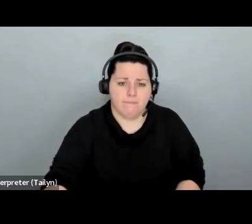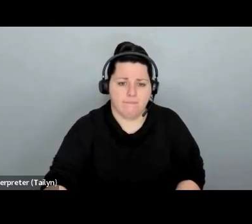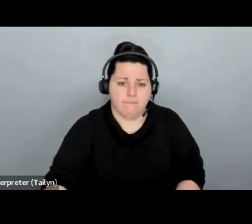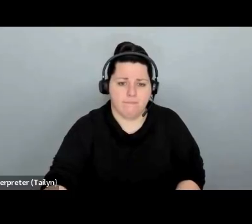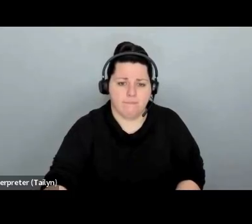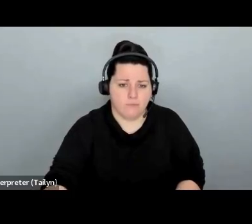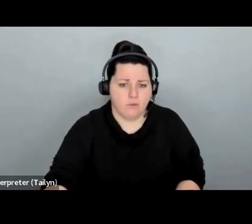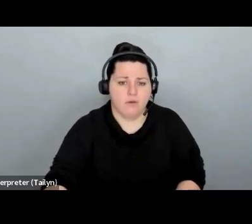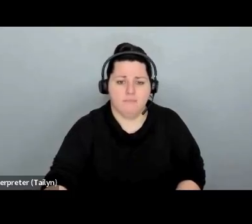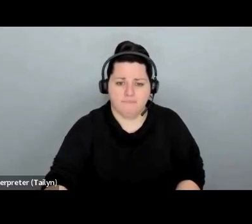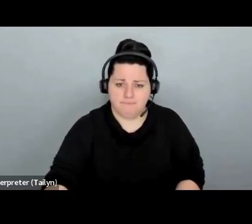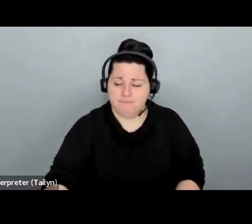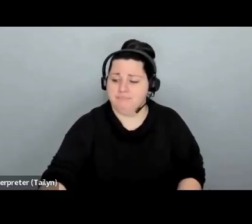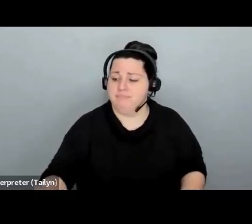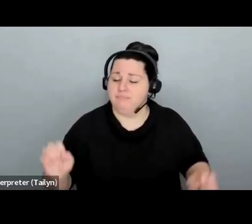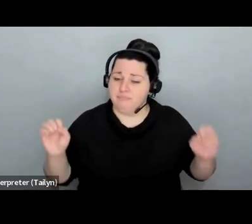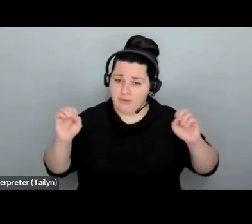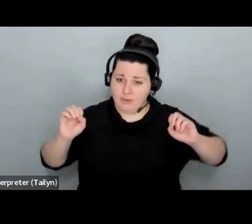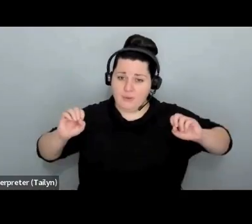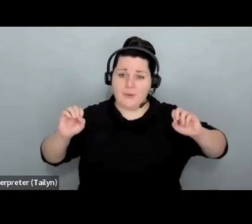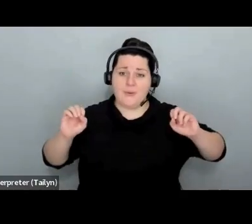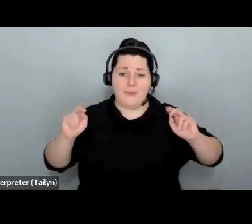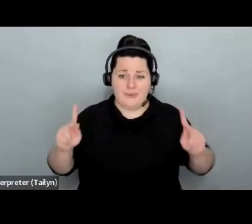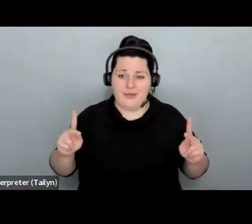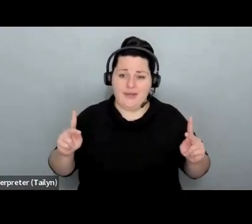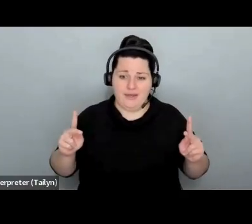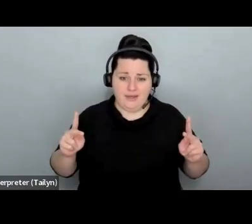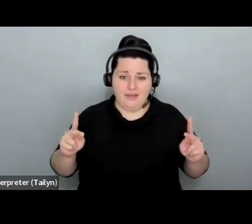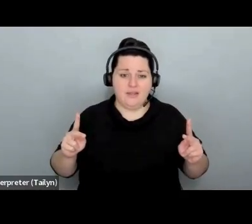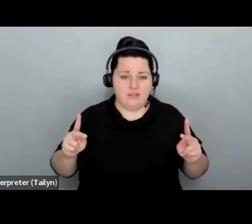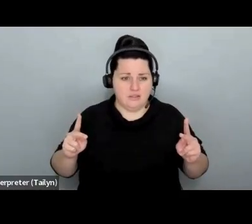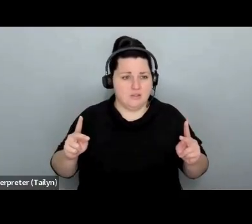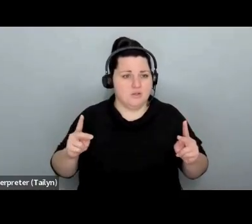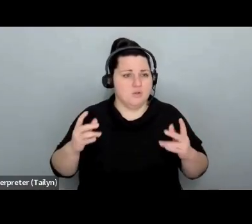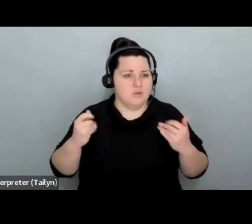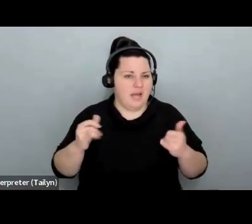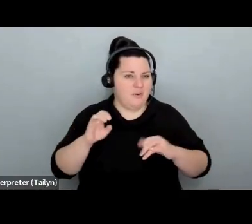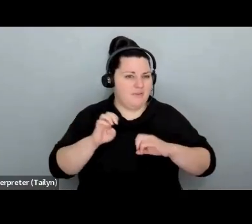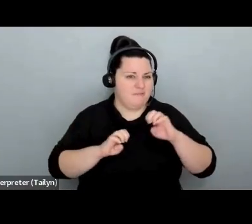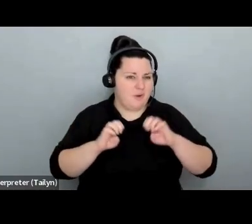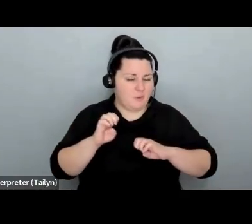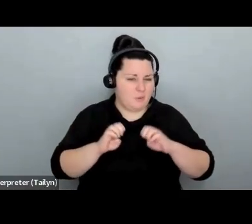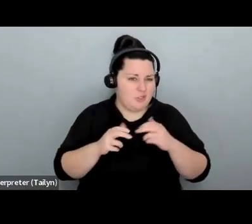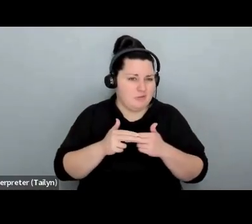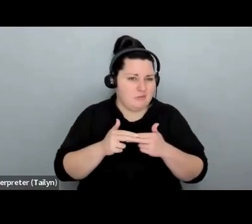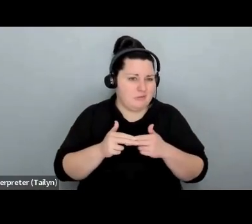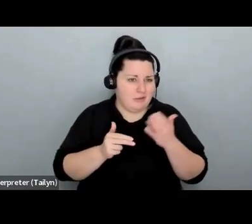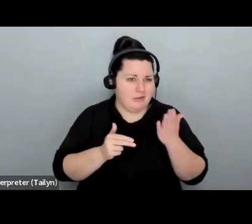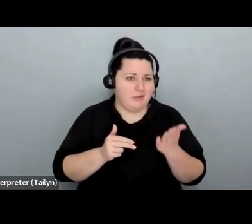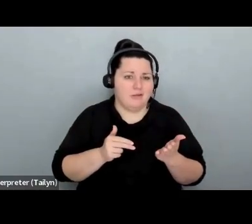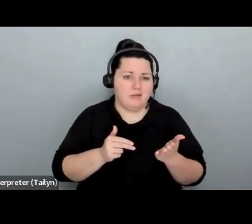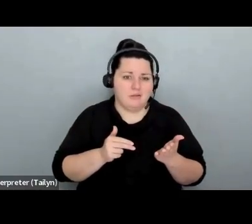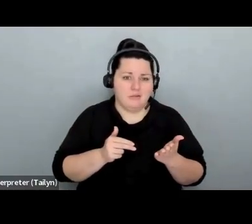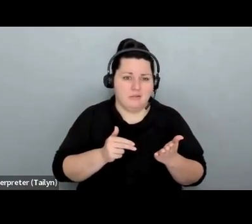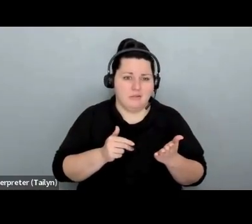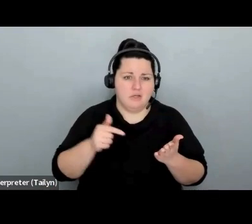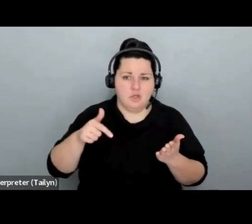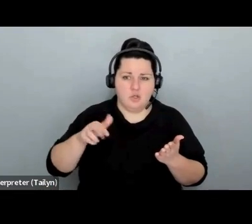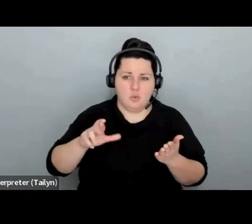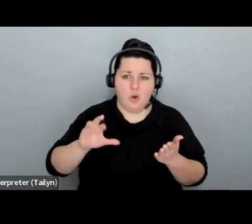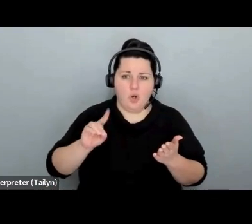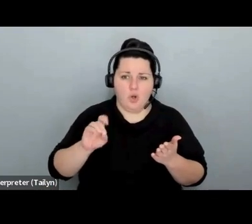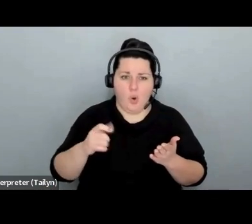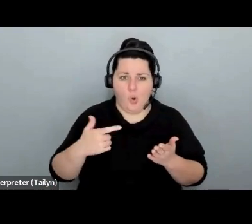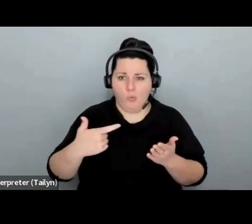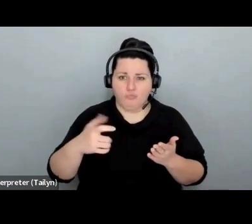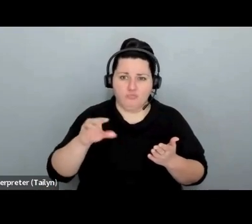Okay. All right, so we are on the evaluation slide here. I have the QR code on the